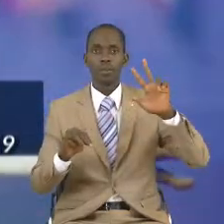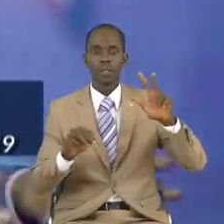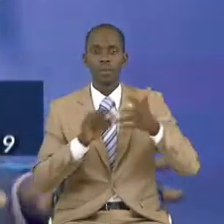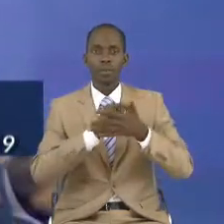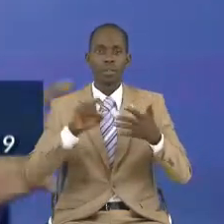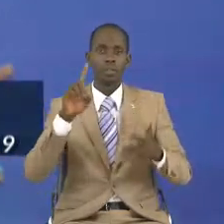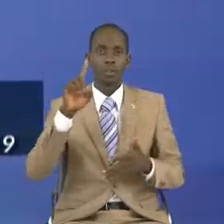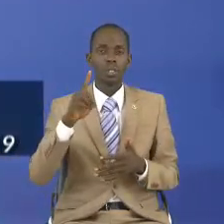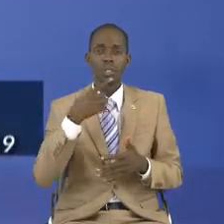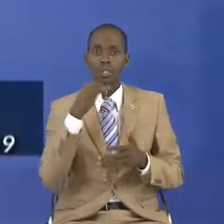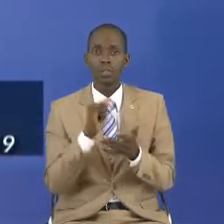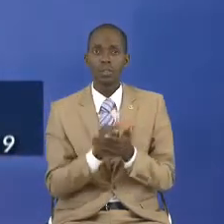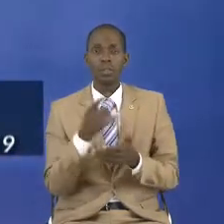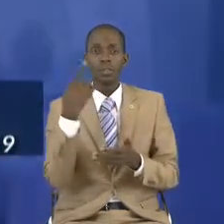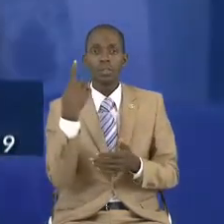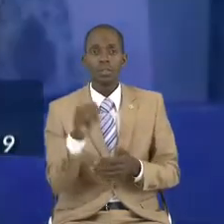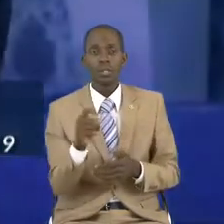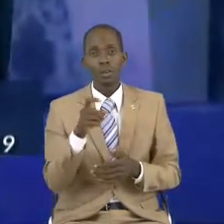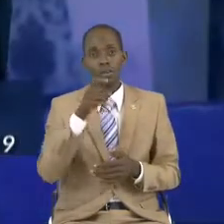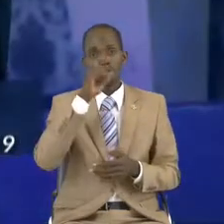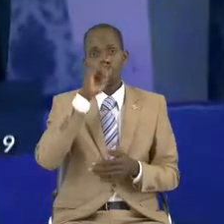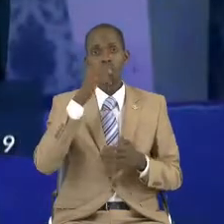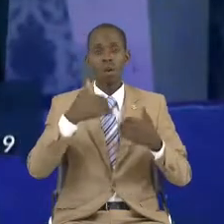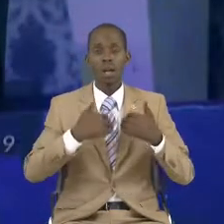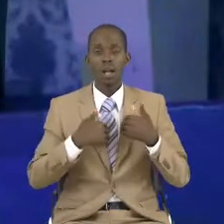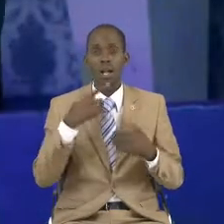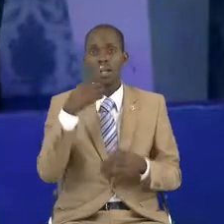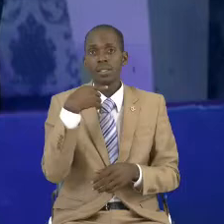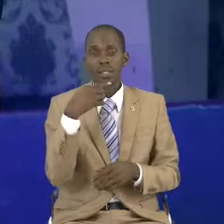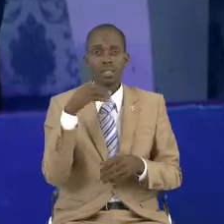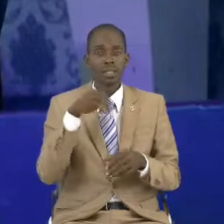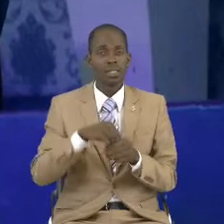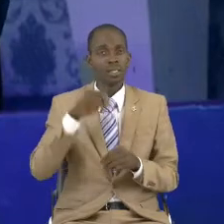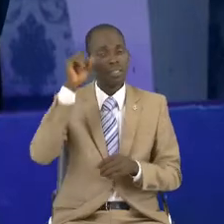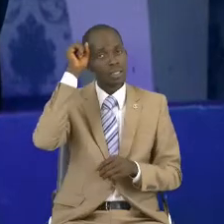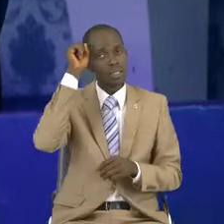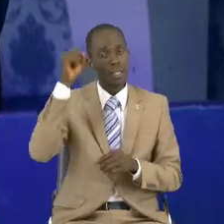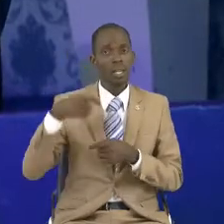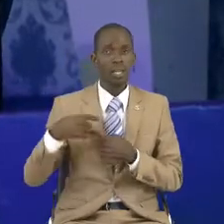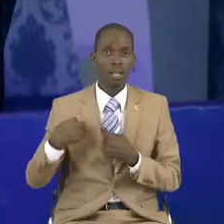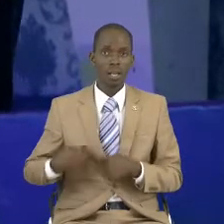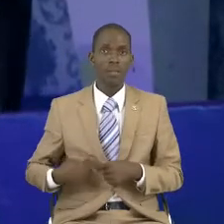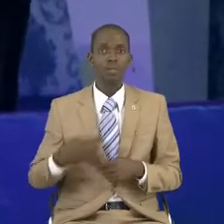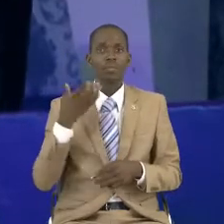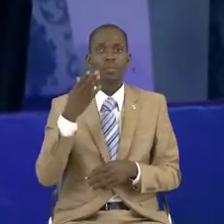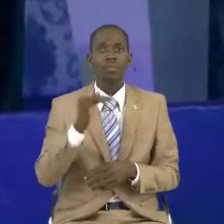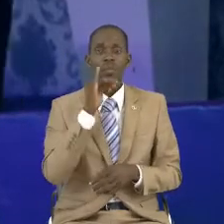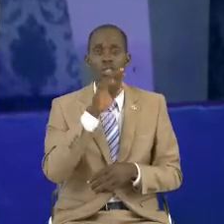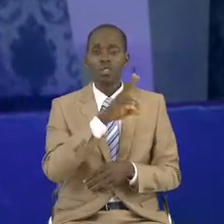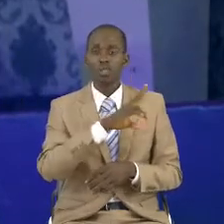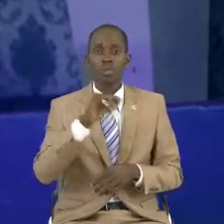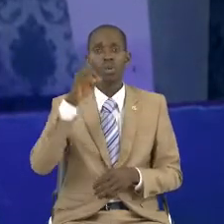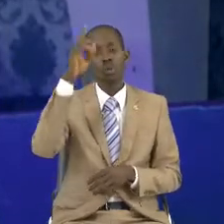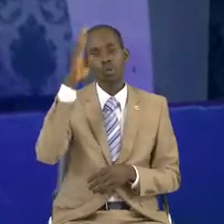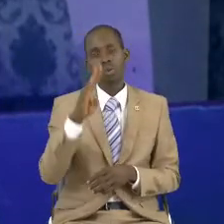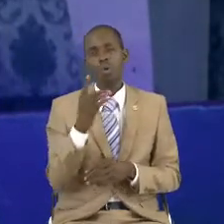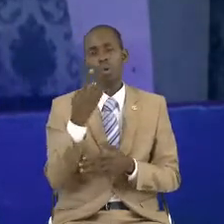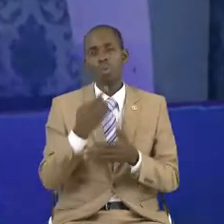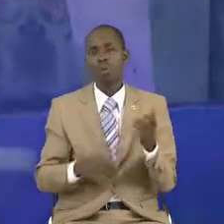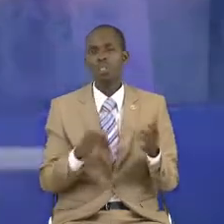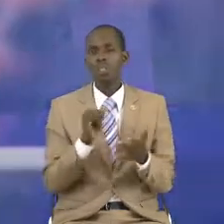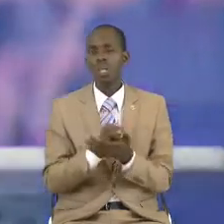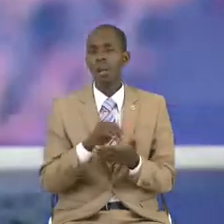the full a sage in his heart there is no god what that simply means